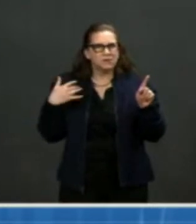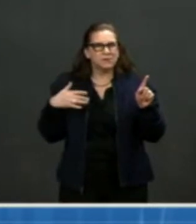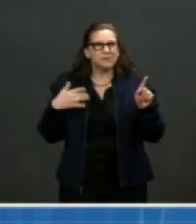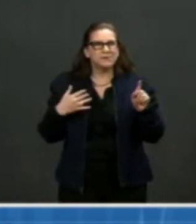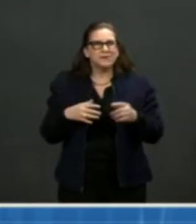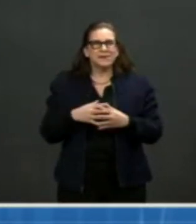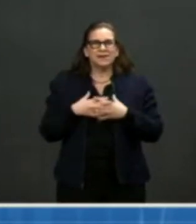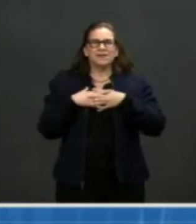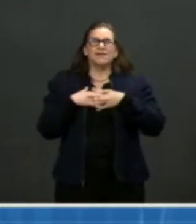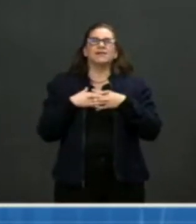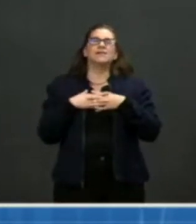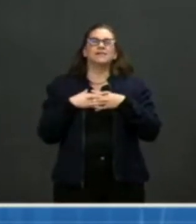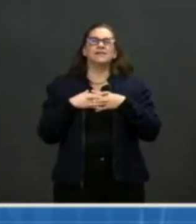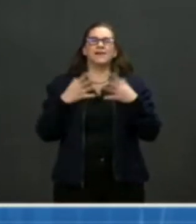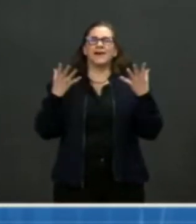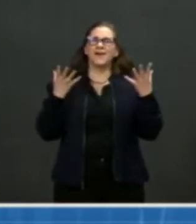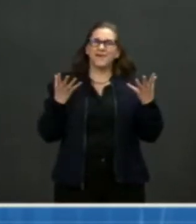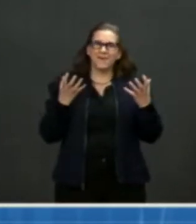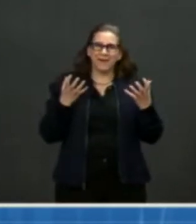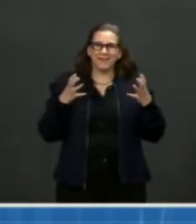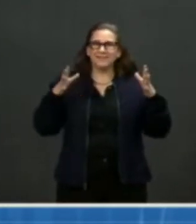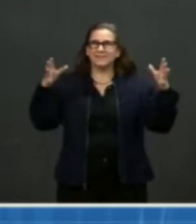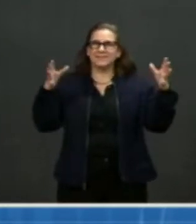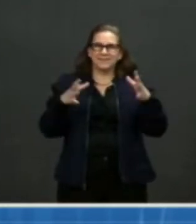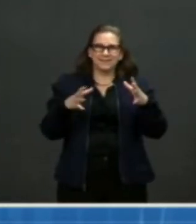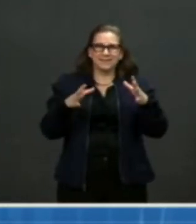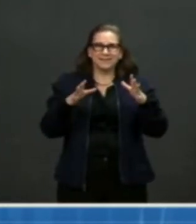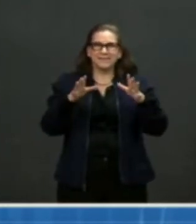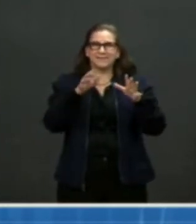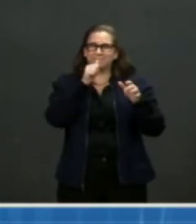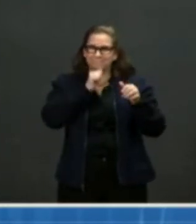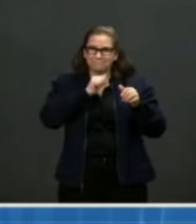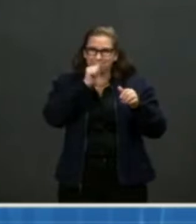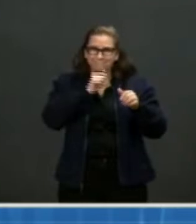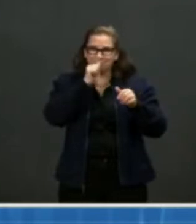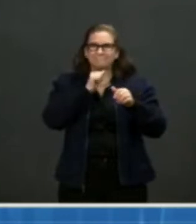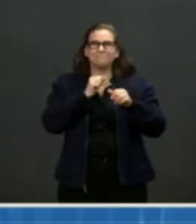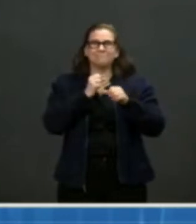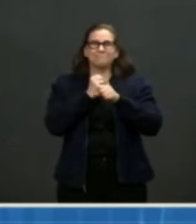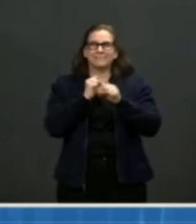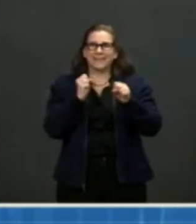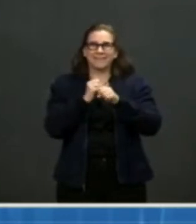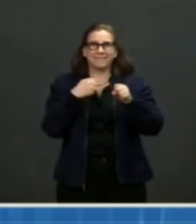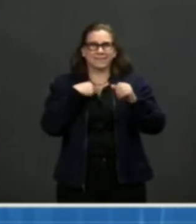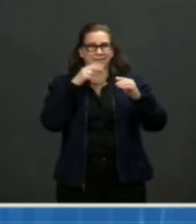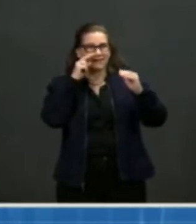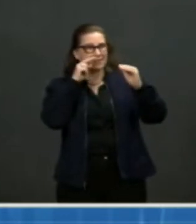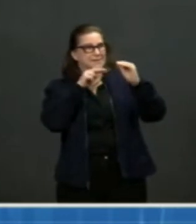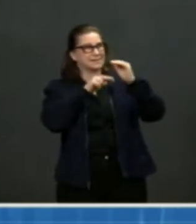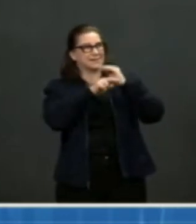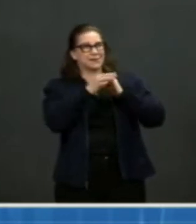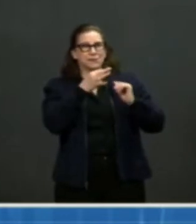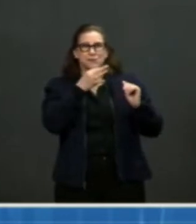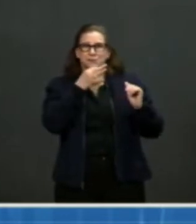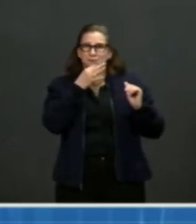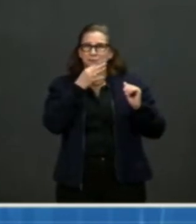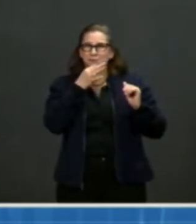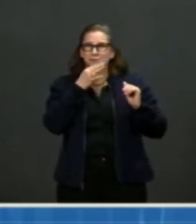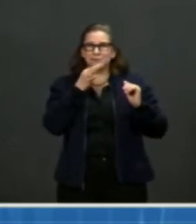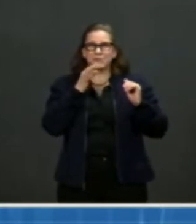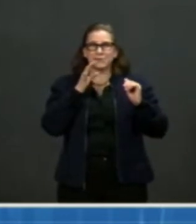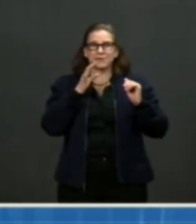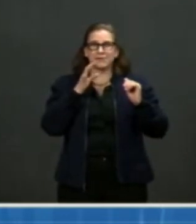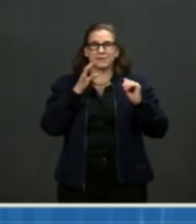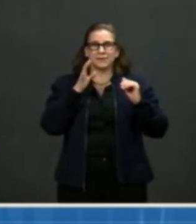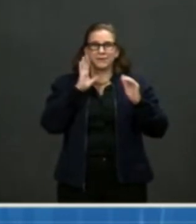critical point in this pandemic, a fork in the road, where we as a country must decide which path we are going to take. We